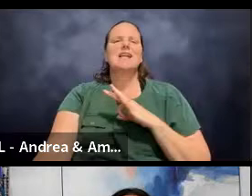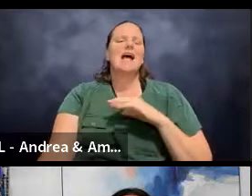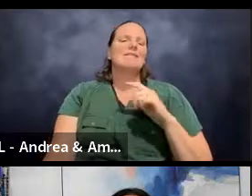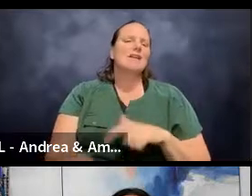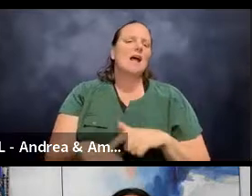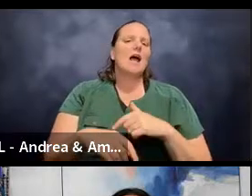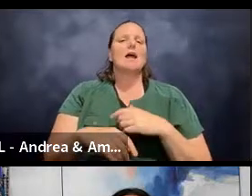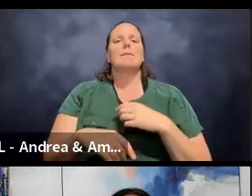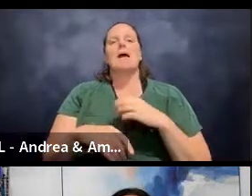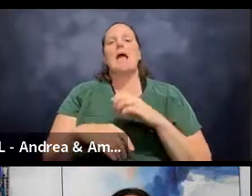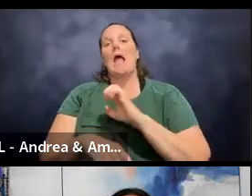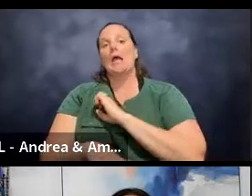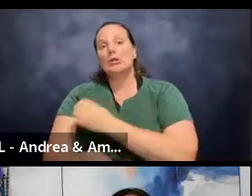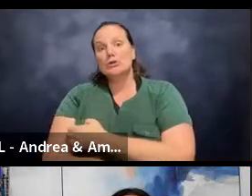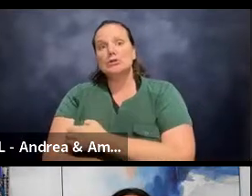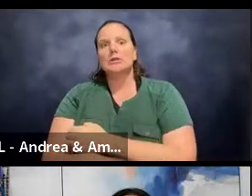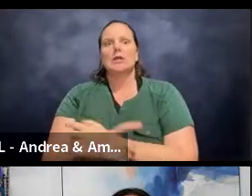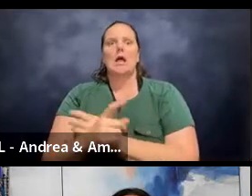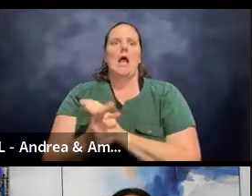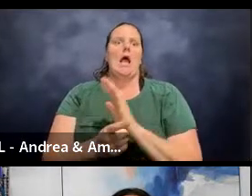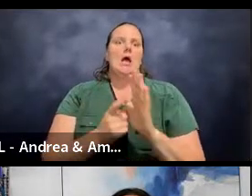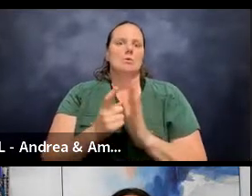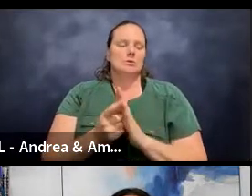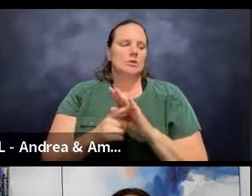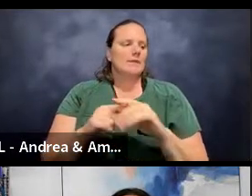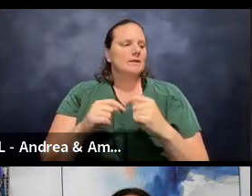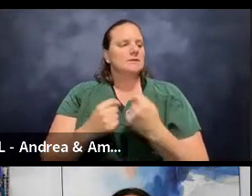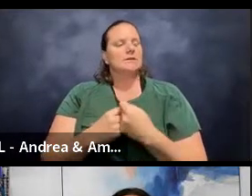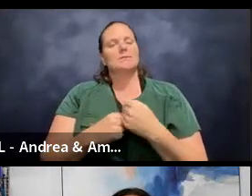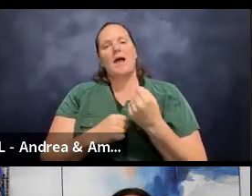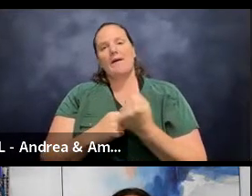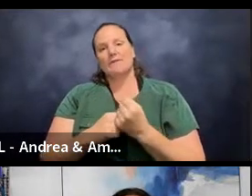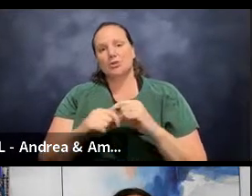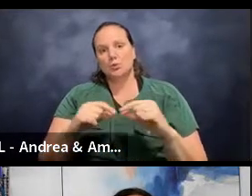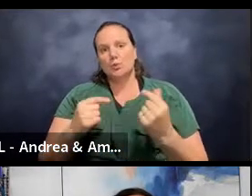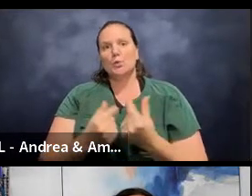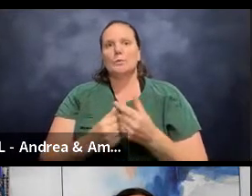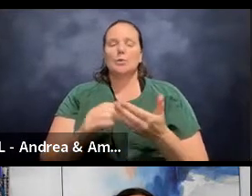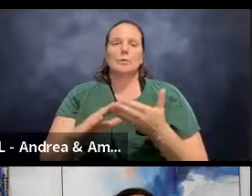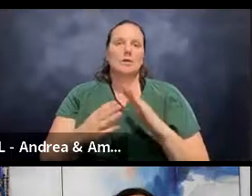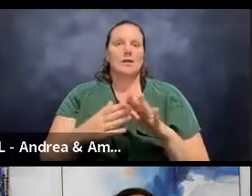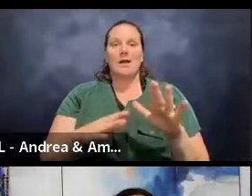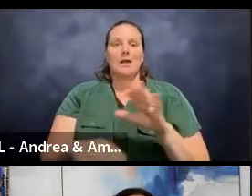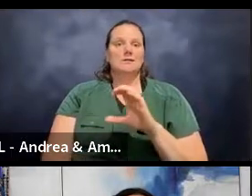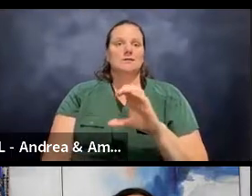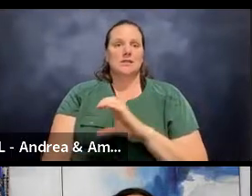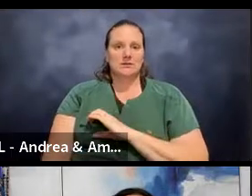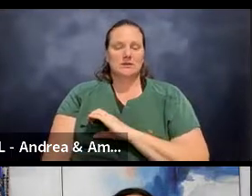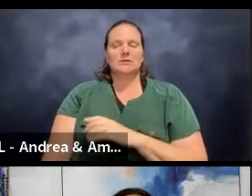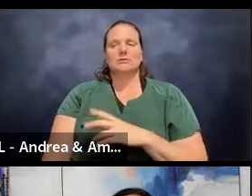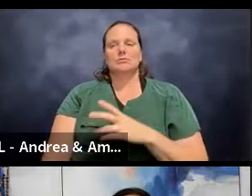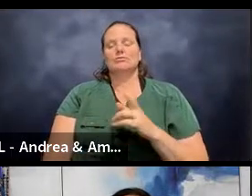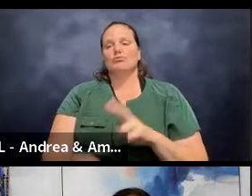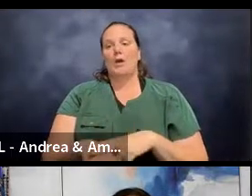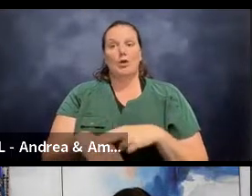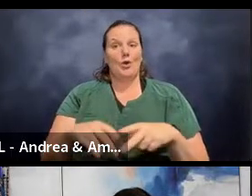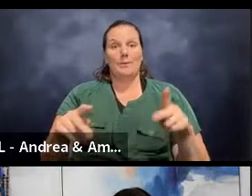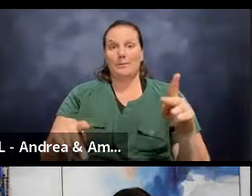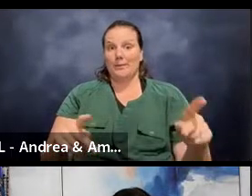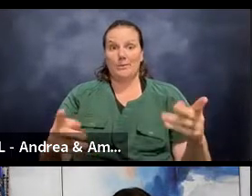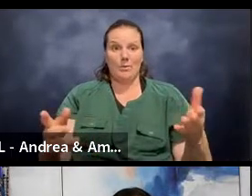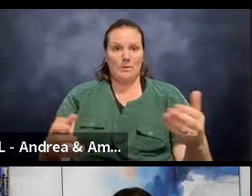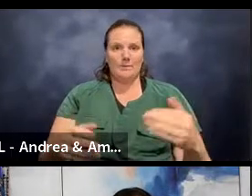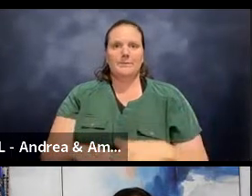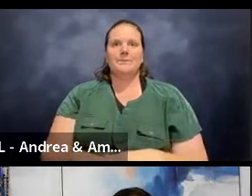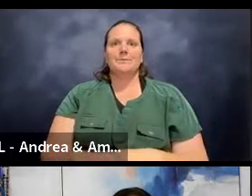and hours on the IBR team, advocacy groups, community groups, citizens, lay people. And